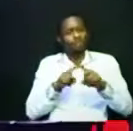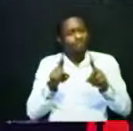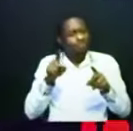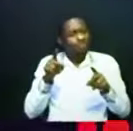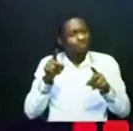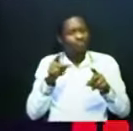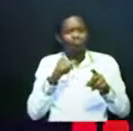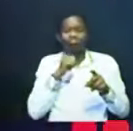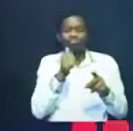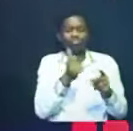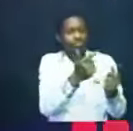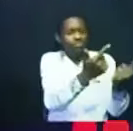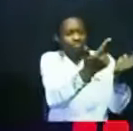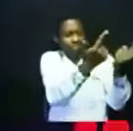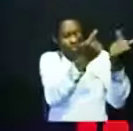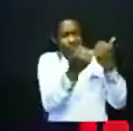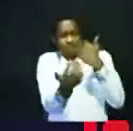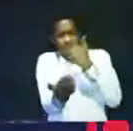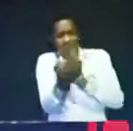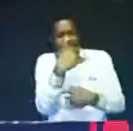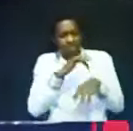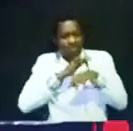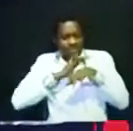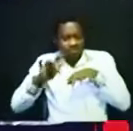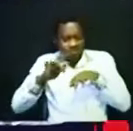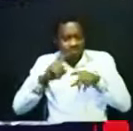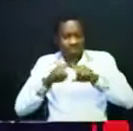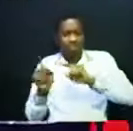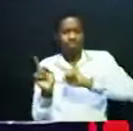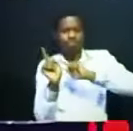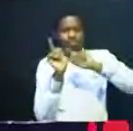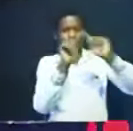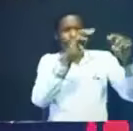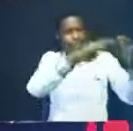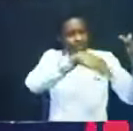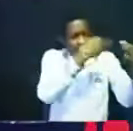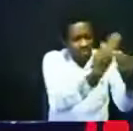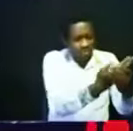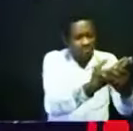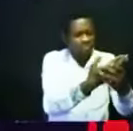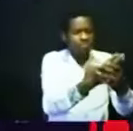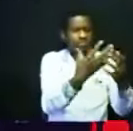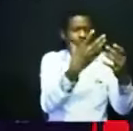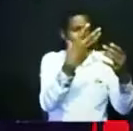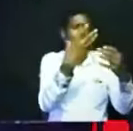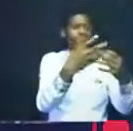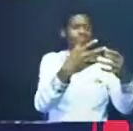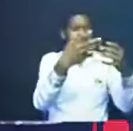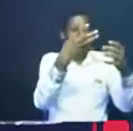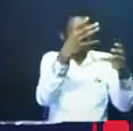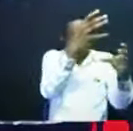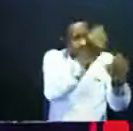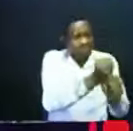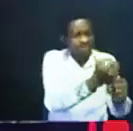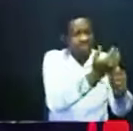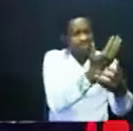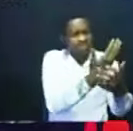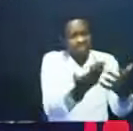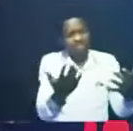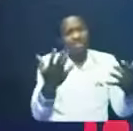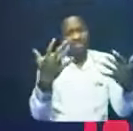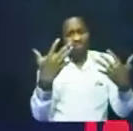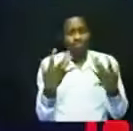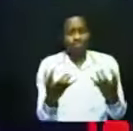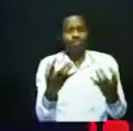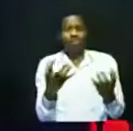return to me empty, but will accomplish what I desire and achieve the